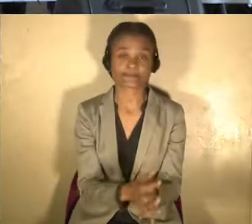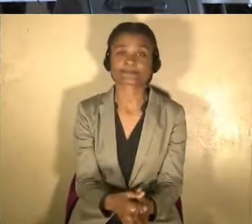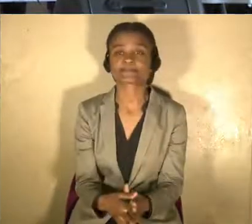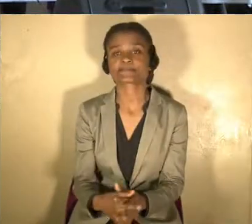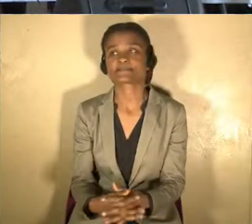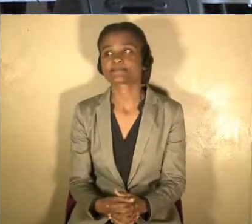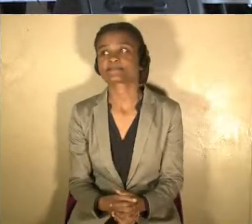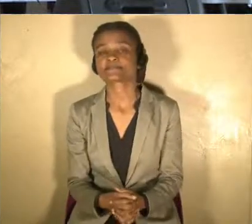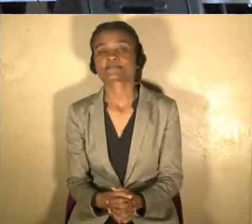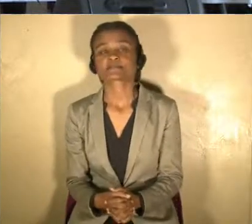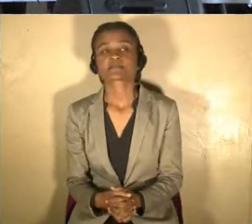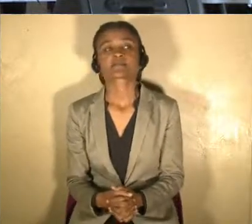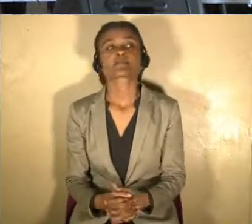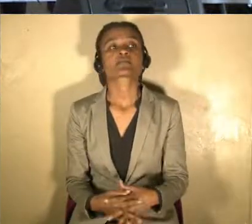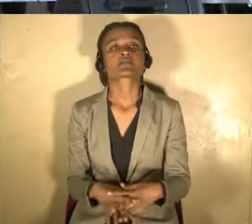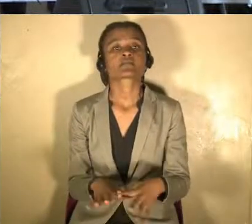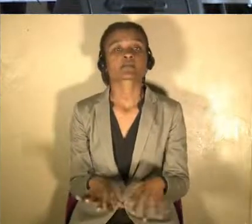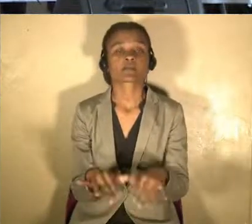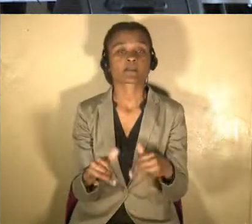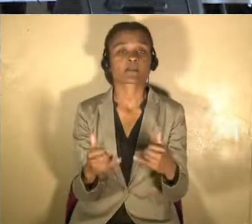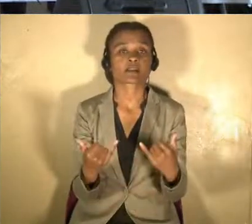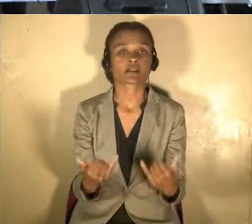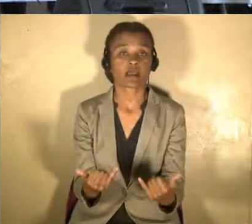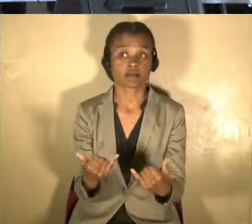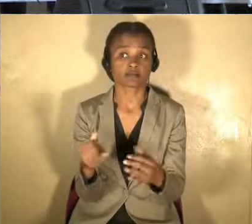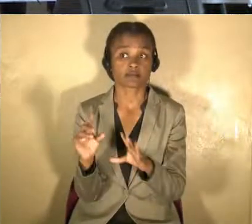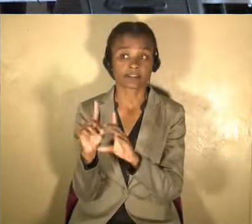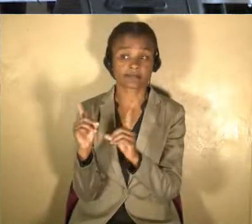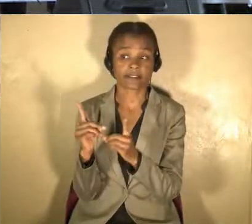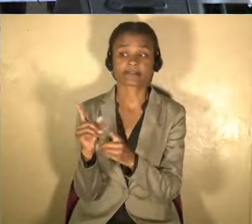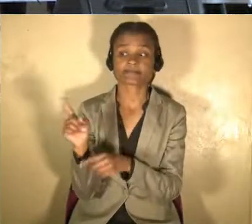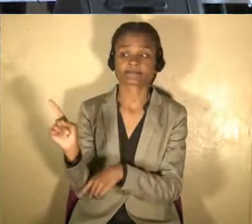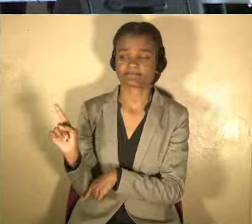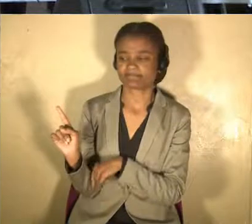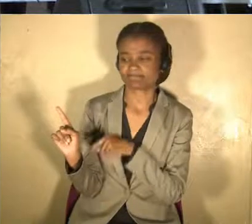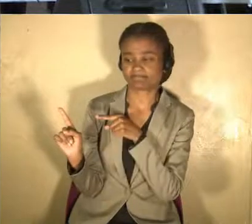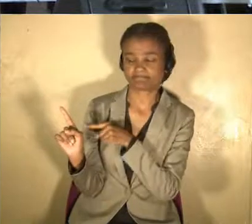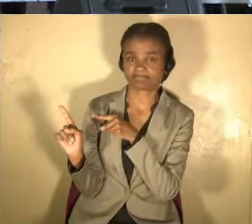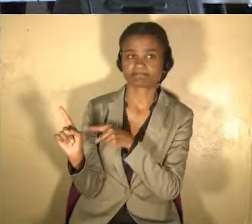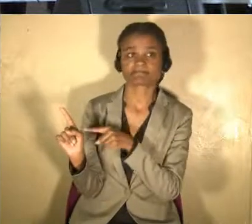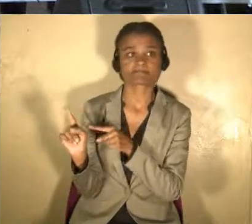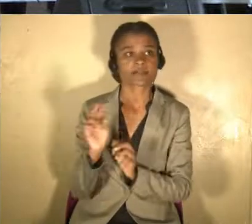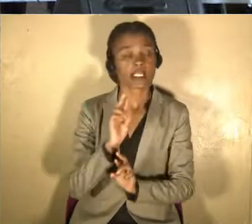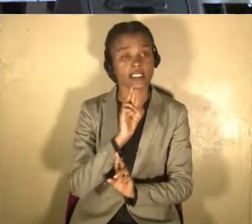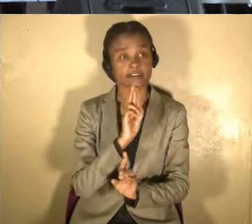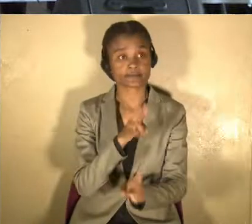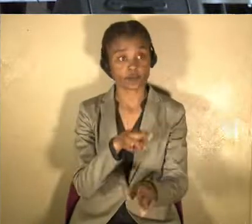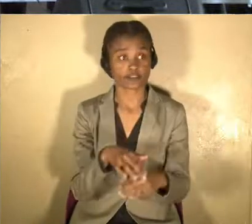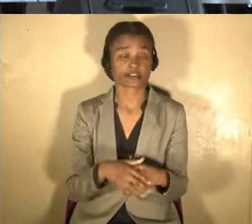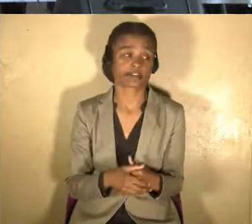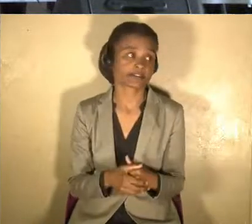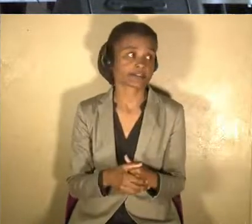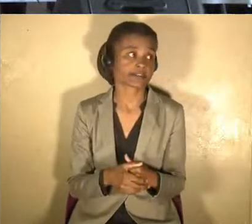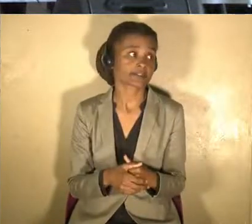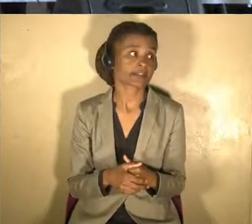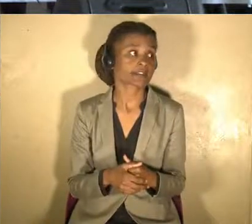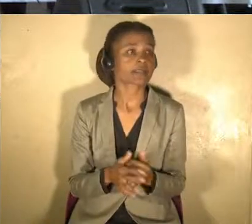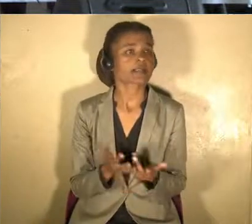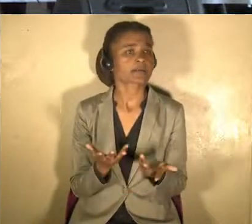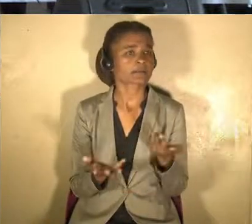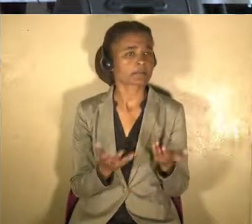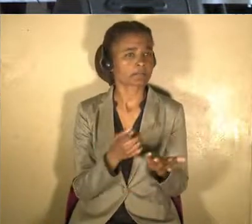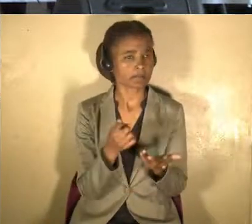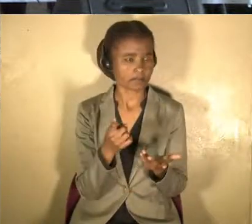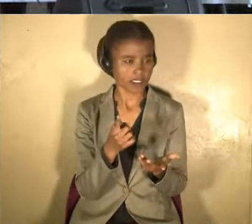RFA department an opportunity to respond, and maybe just to declare that uteng motho wa legal